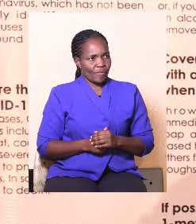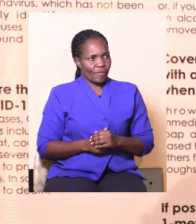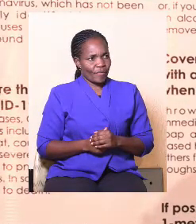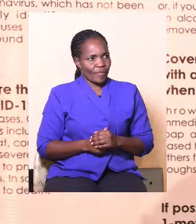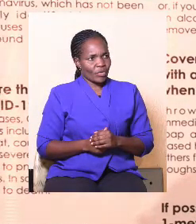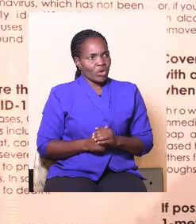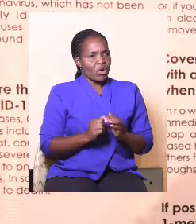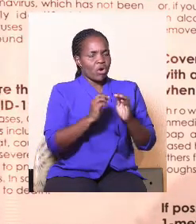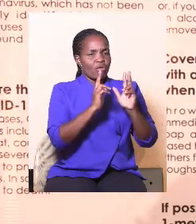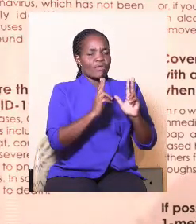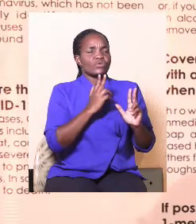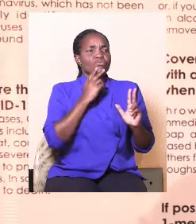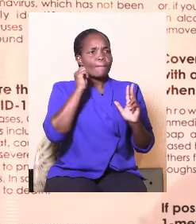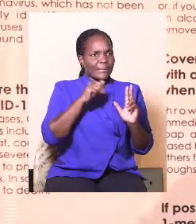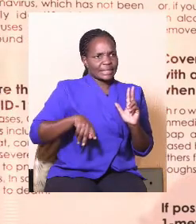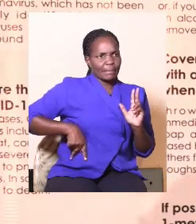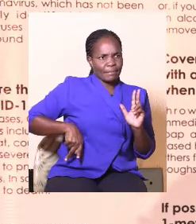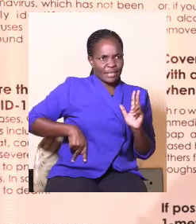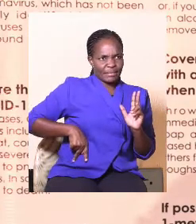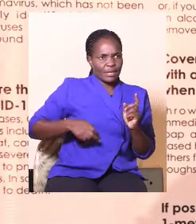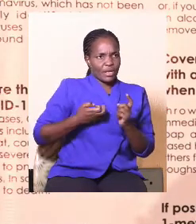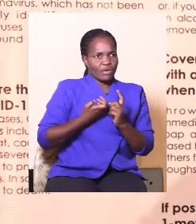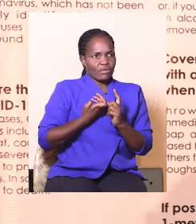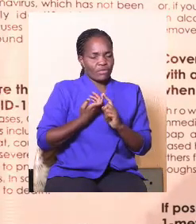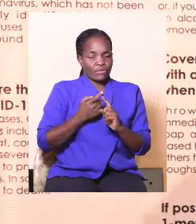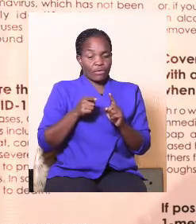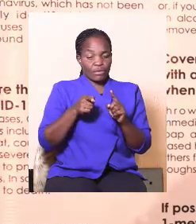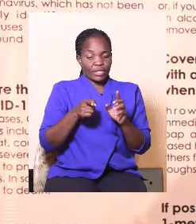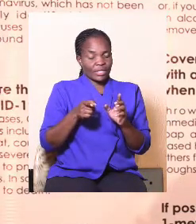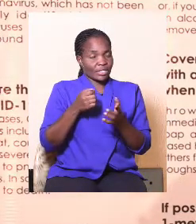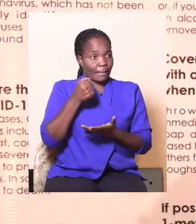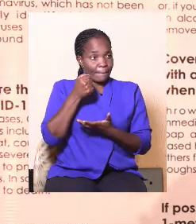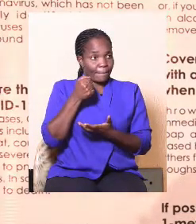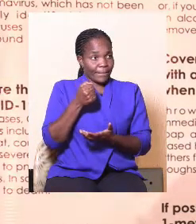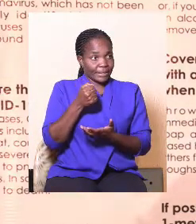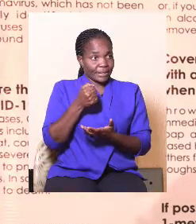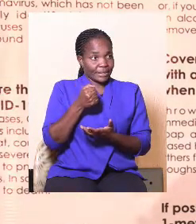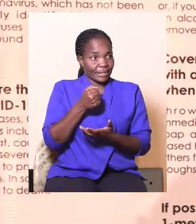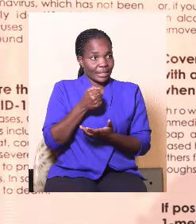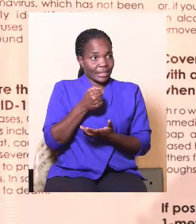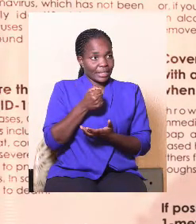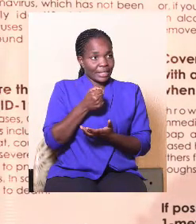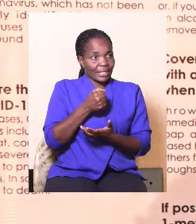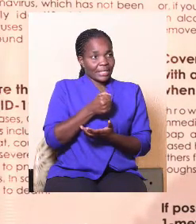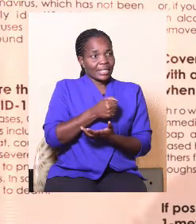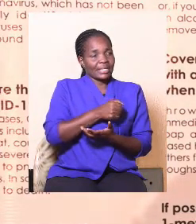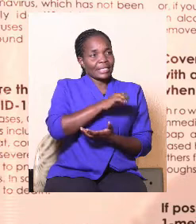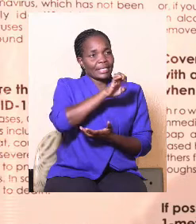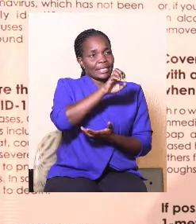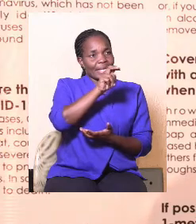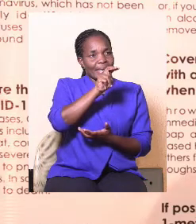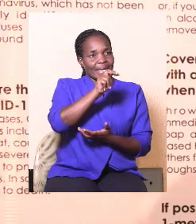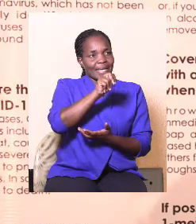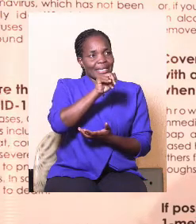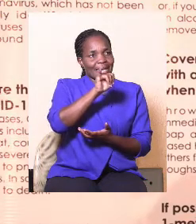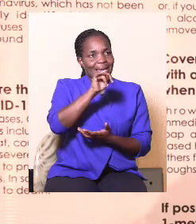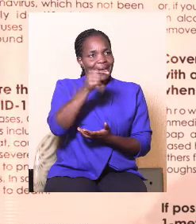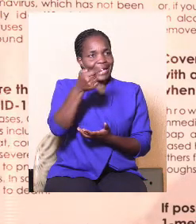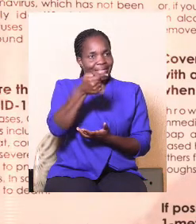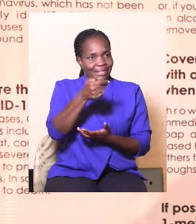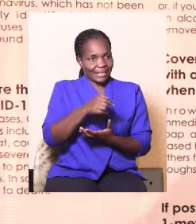the people who are benefiting from the EIG, which is the income, the emergency